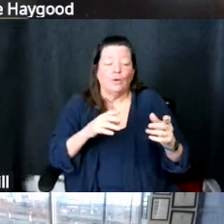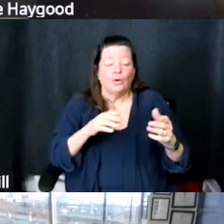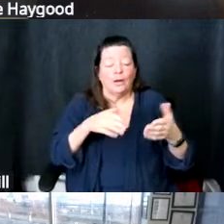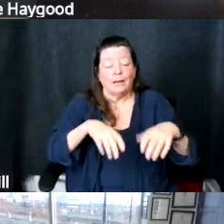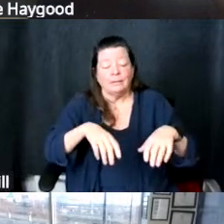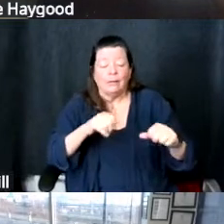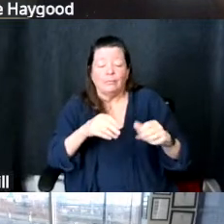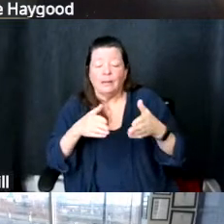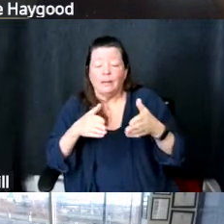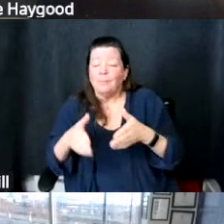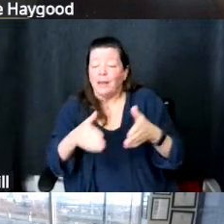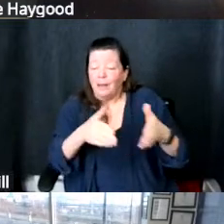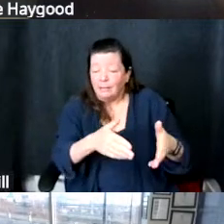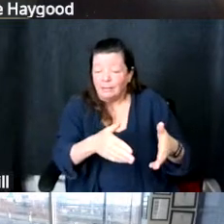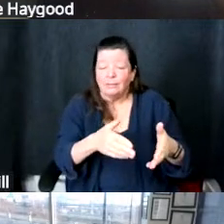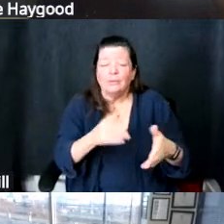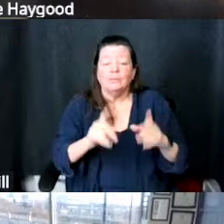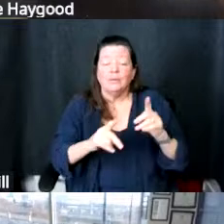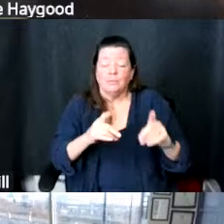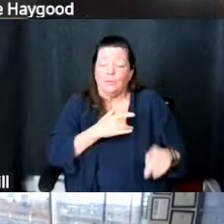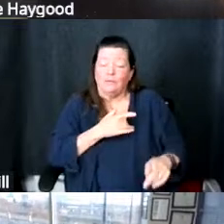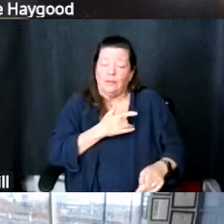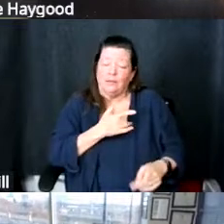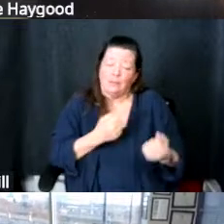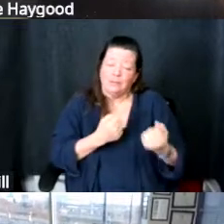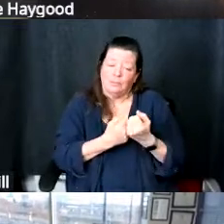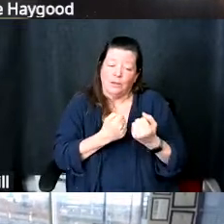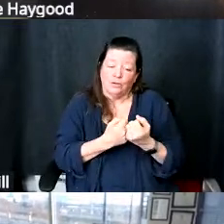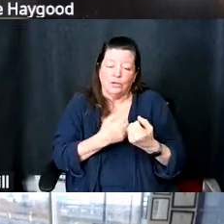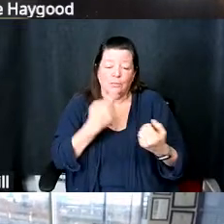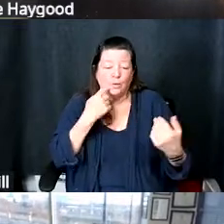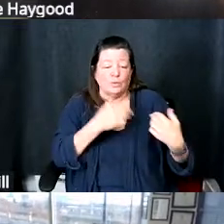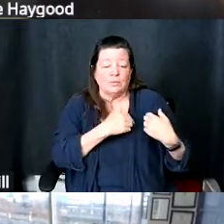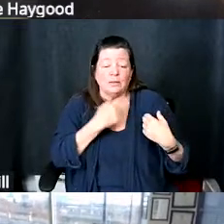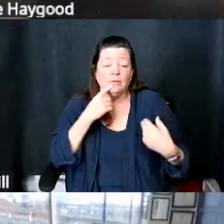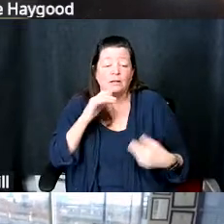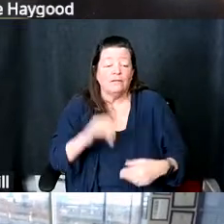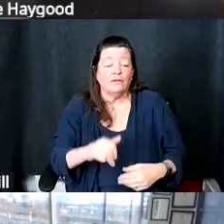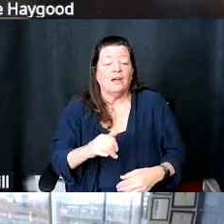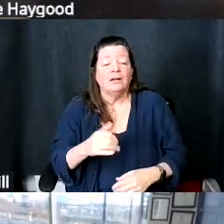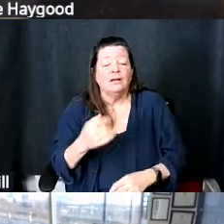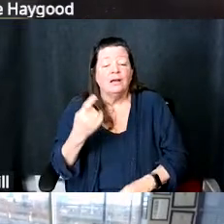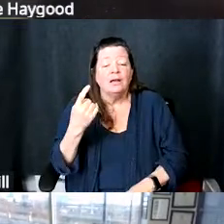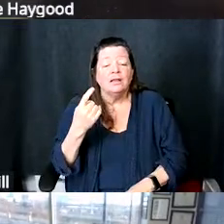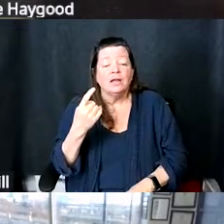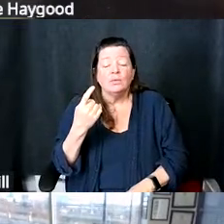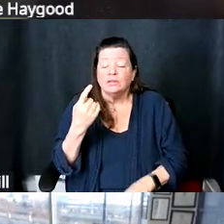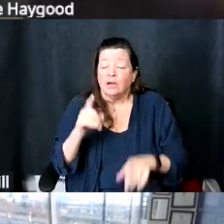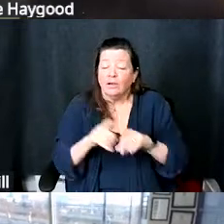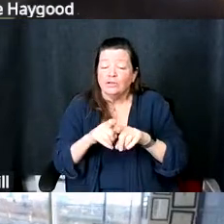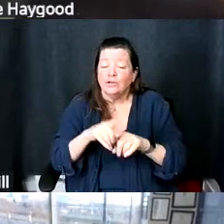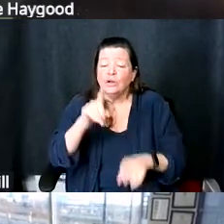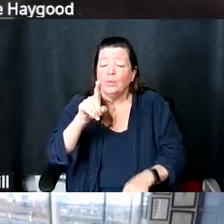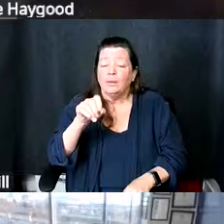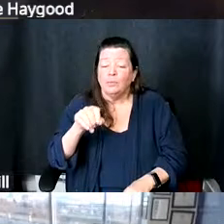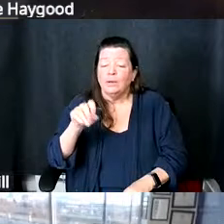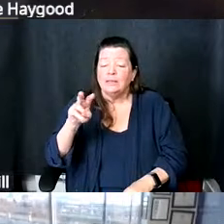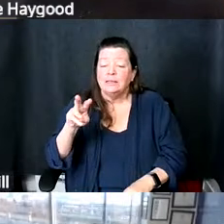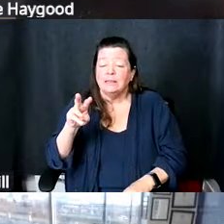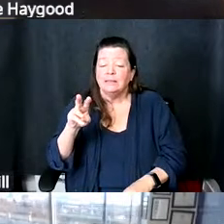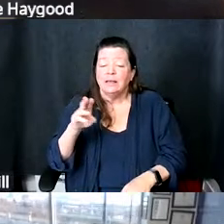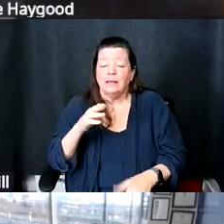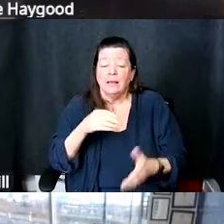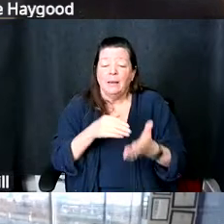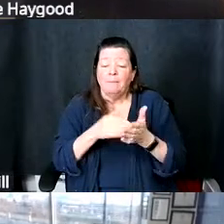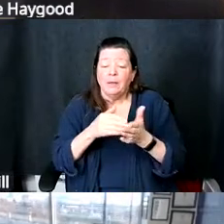traction wherever they are out of it as well. But Carly, we also testified on that $1.6 billion bonding for the